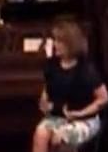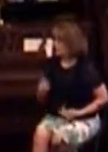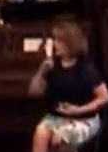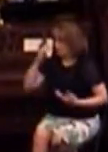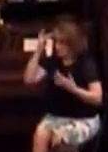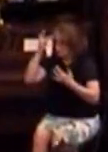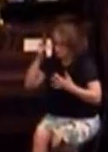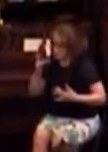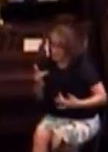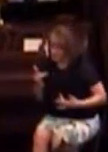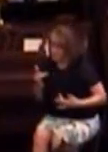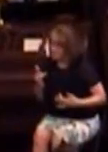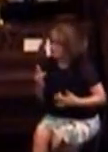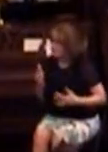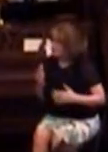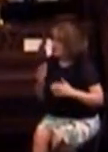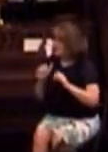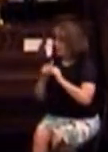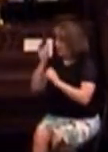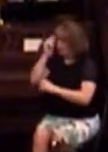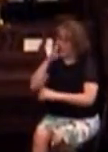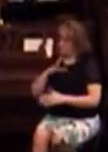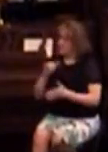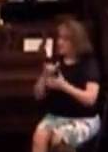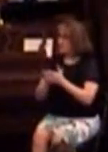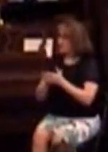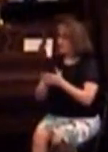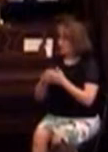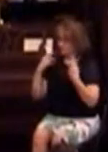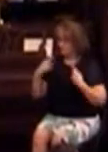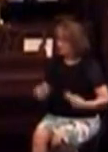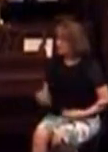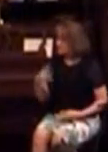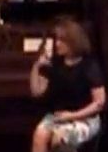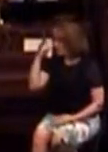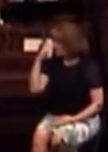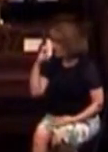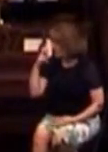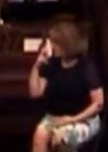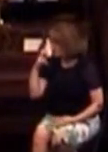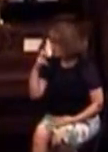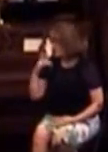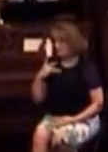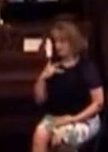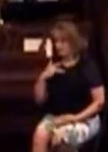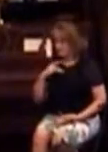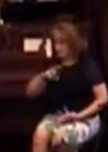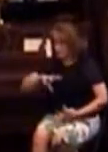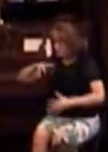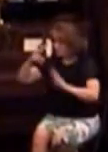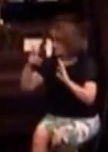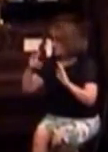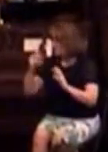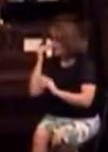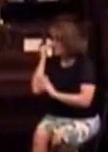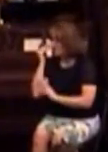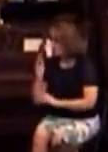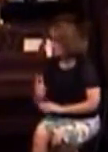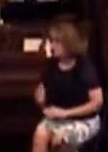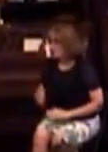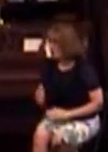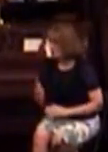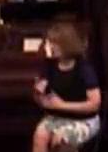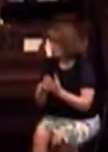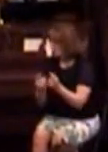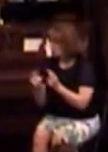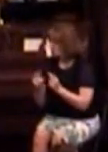feel about their blindness? They were messed up. They weren't happy about their blindness. These guys weren't happy either. They just didn't know they were blind. All they knew was that they weren't